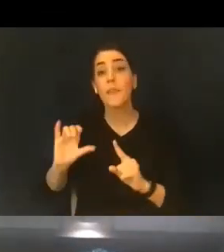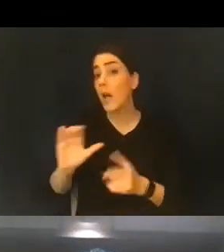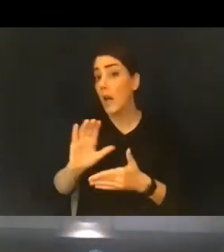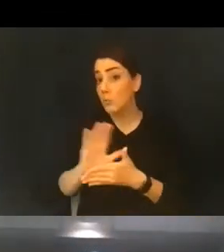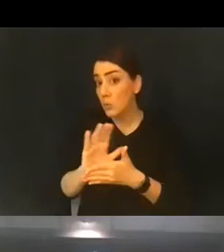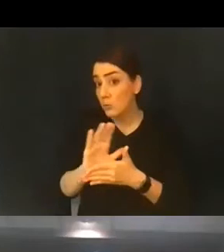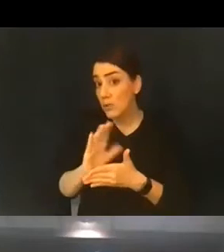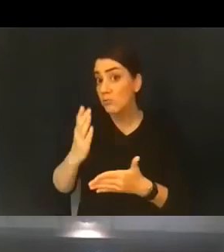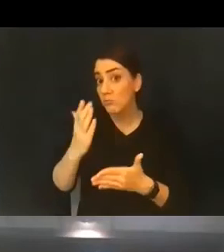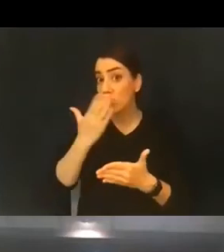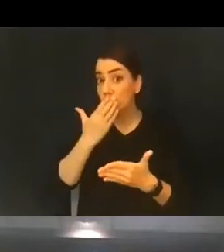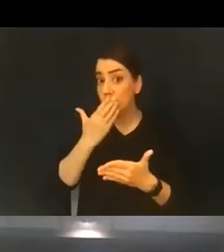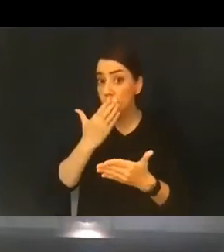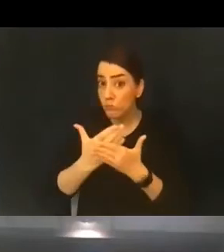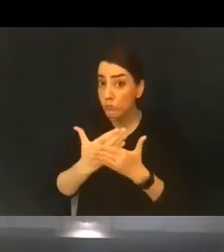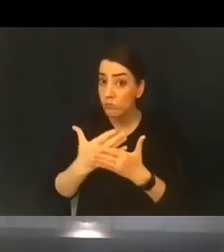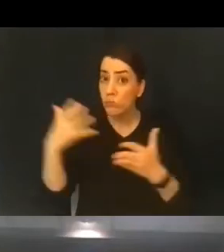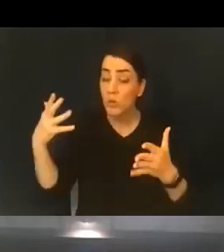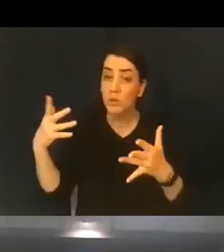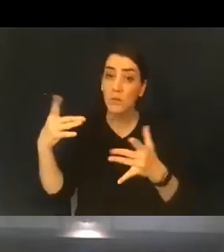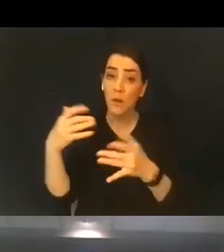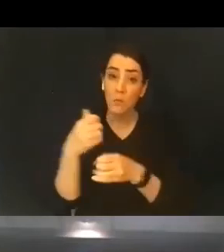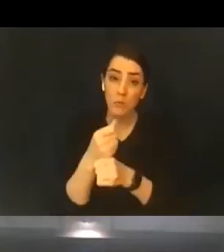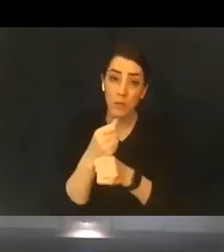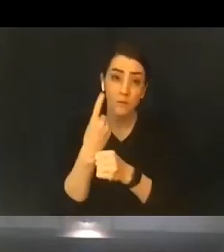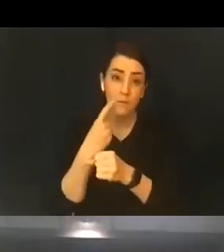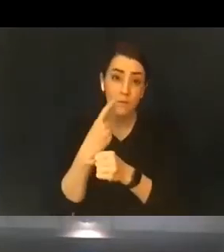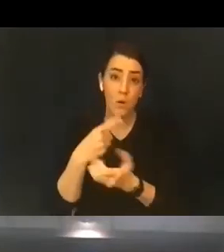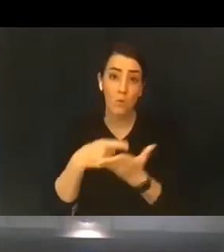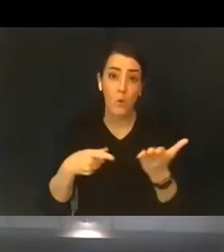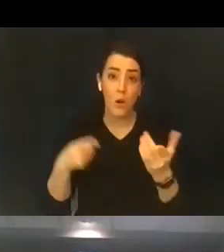what happened. I think if we get into kind of